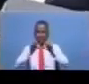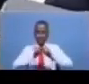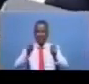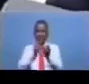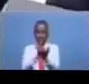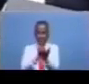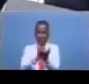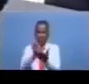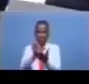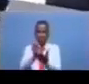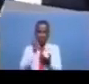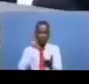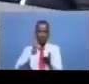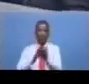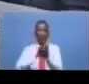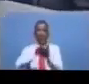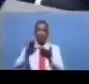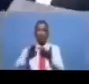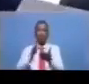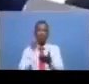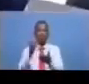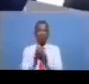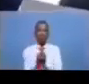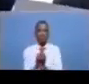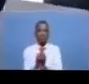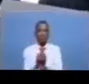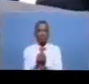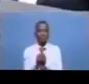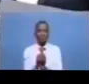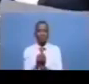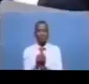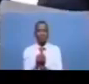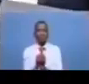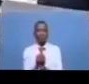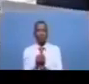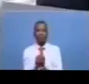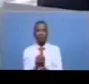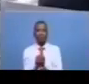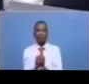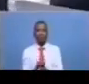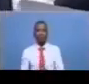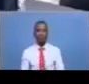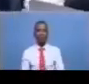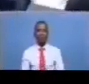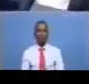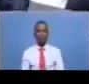day will become clear to everybody, no matter how this decision goes. That is the assurance we are giving them. Thank you.